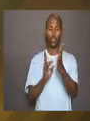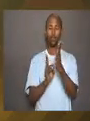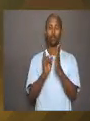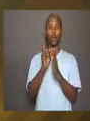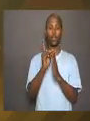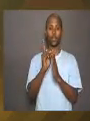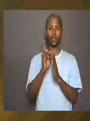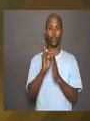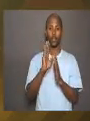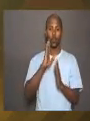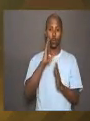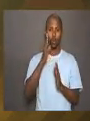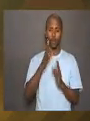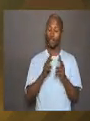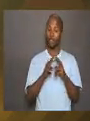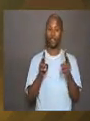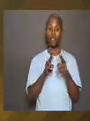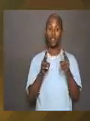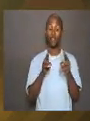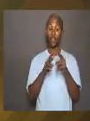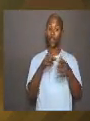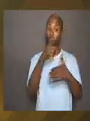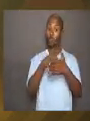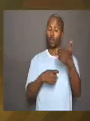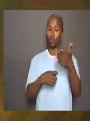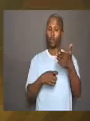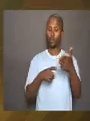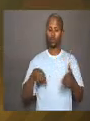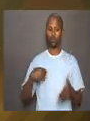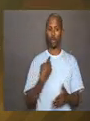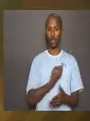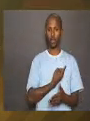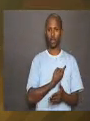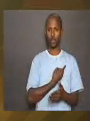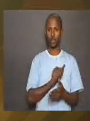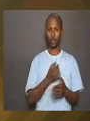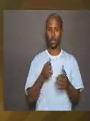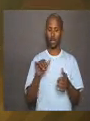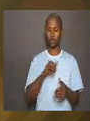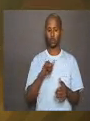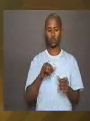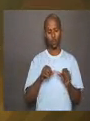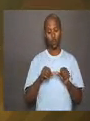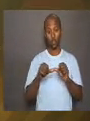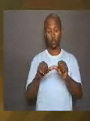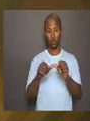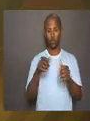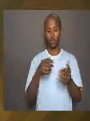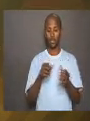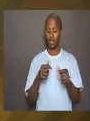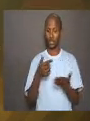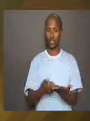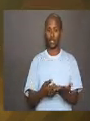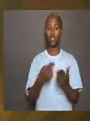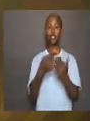arithmetic progression will be very valuable to us as we continue this